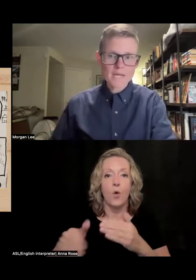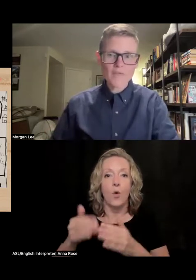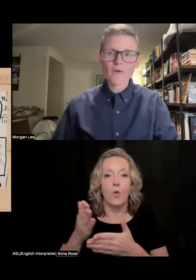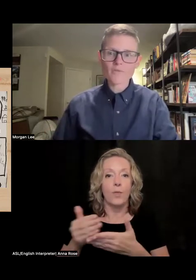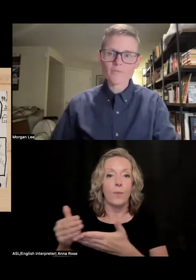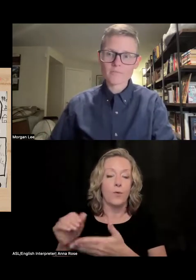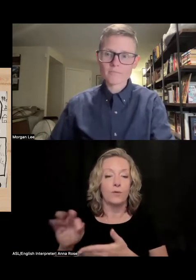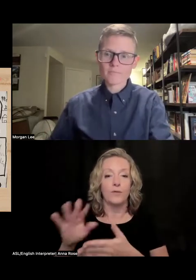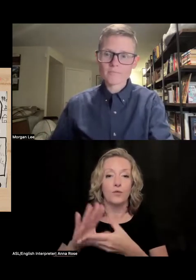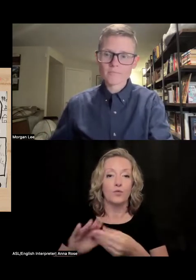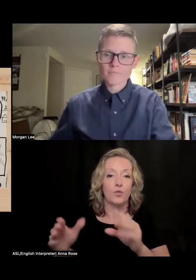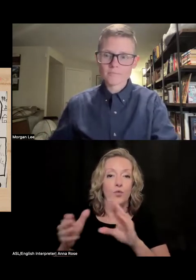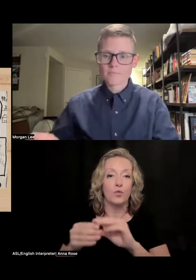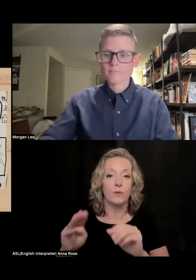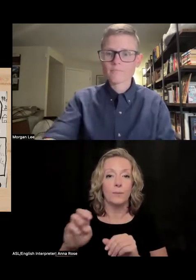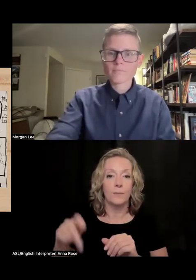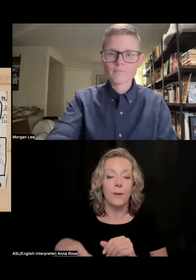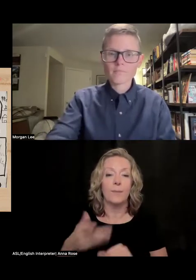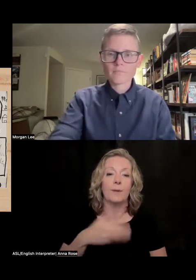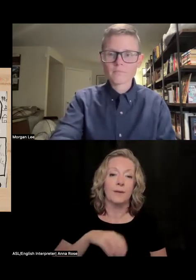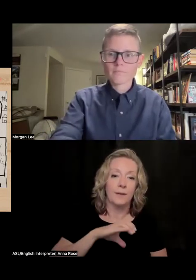map together.